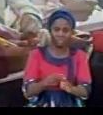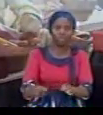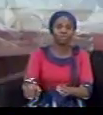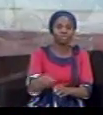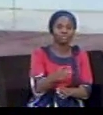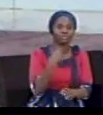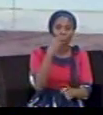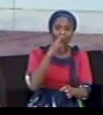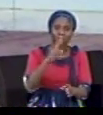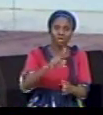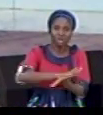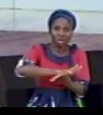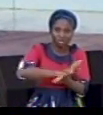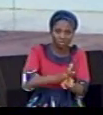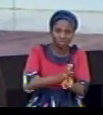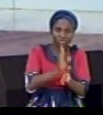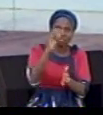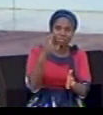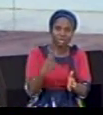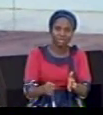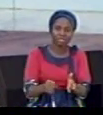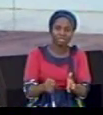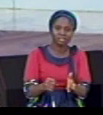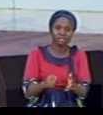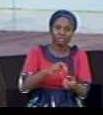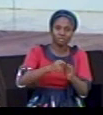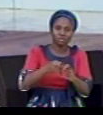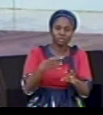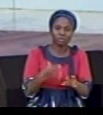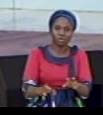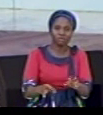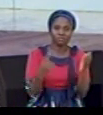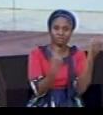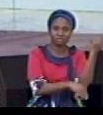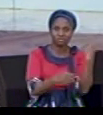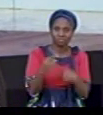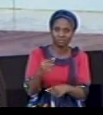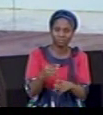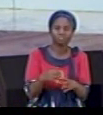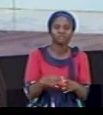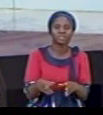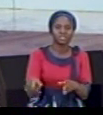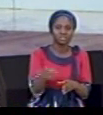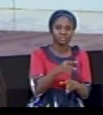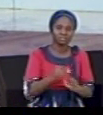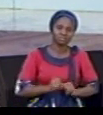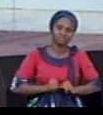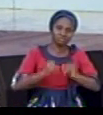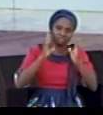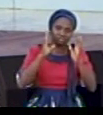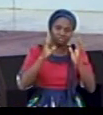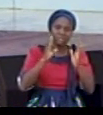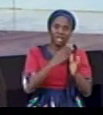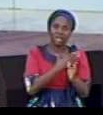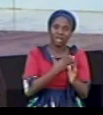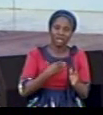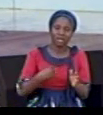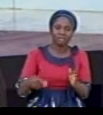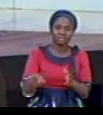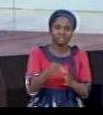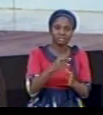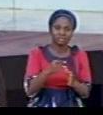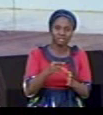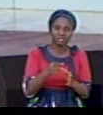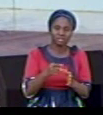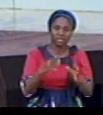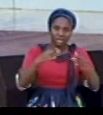hammer of adversity, they give up all righteousness, some of them, and they give in to the